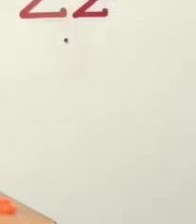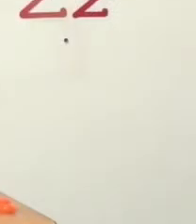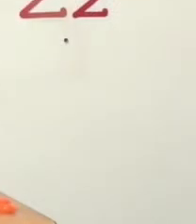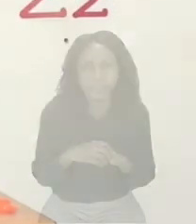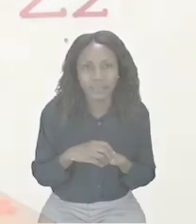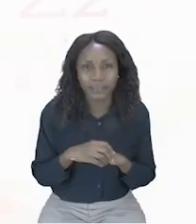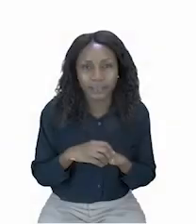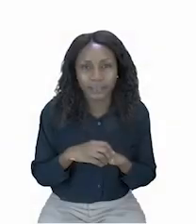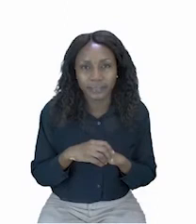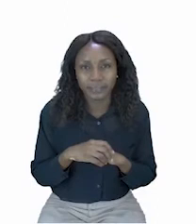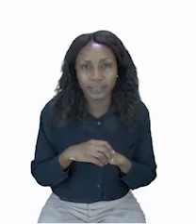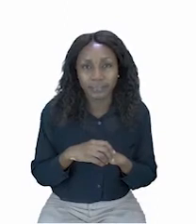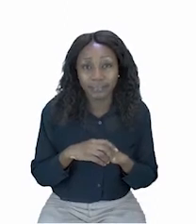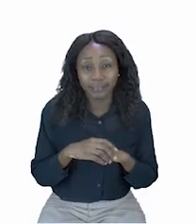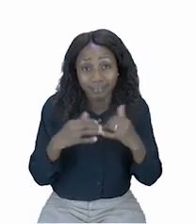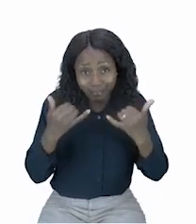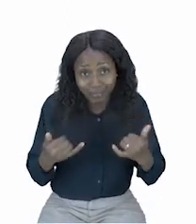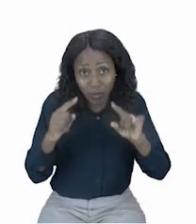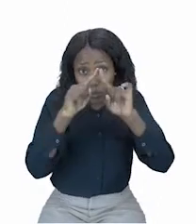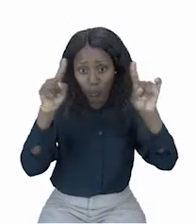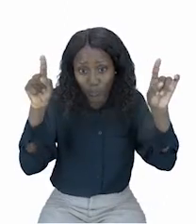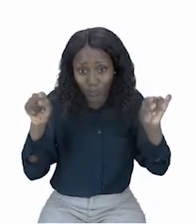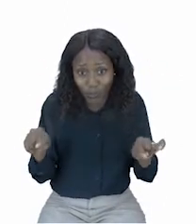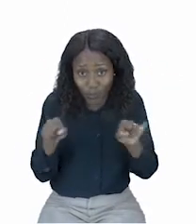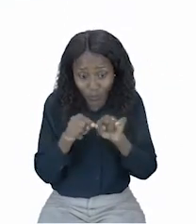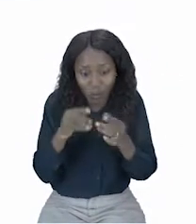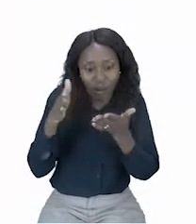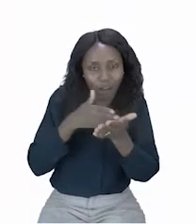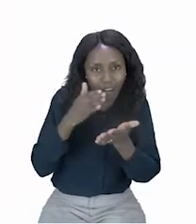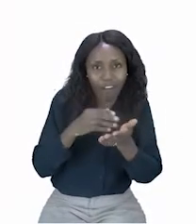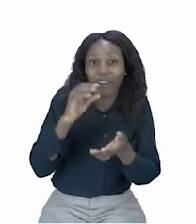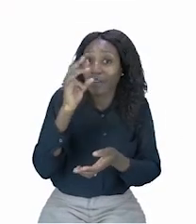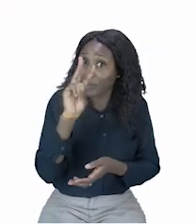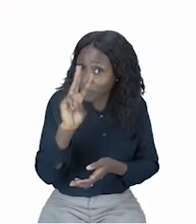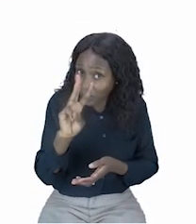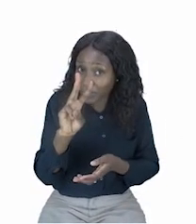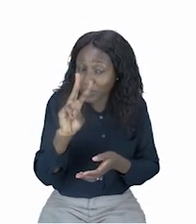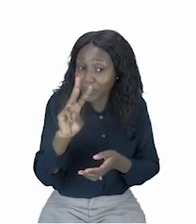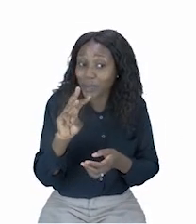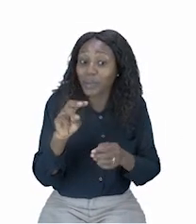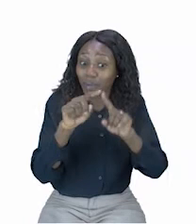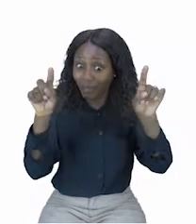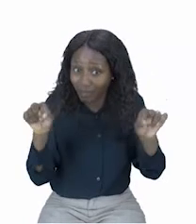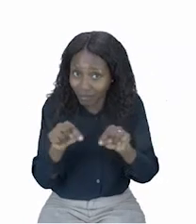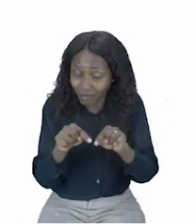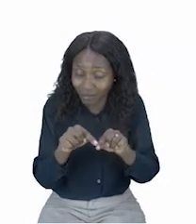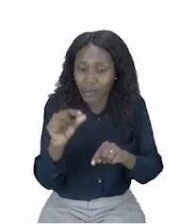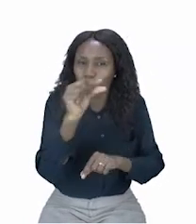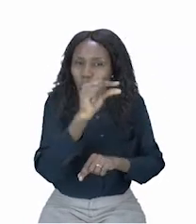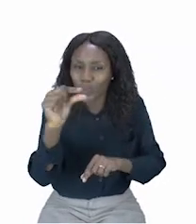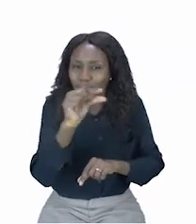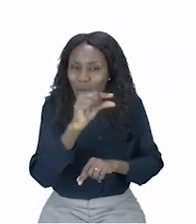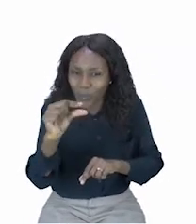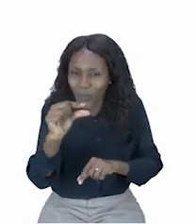Our first activity can be found on page 3. On this page, we have words that